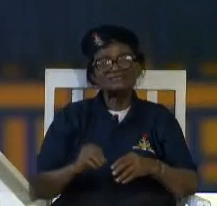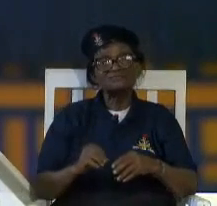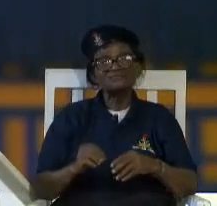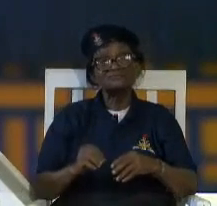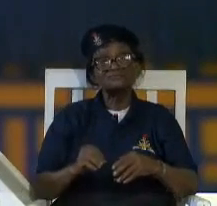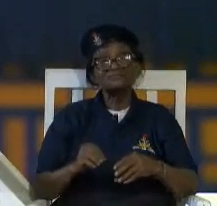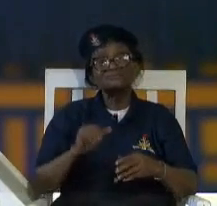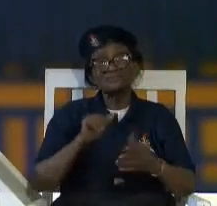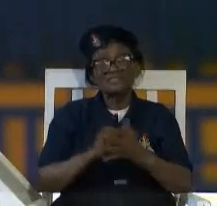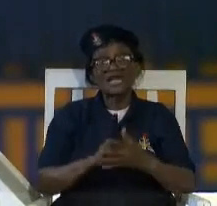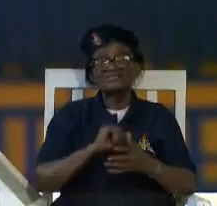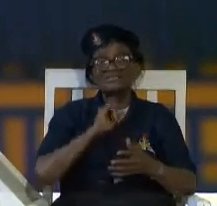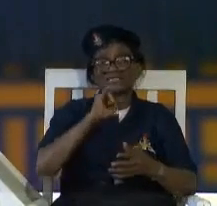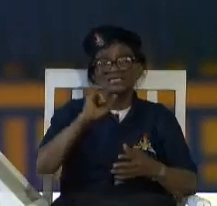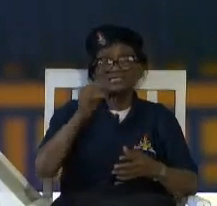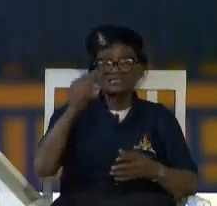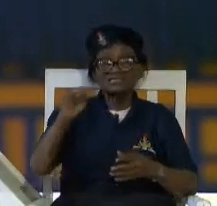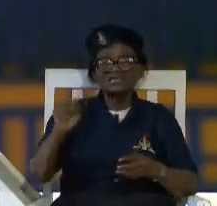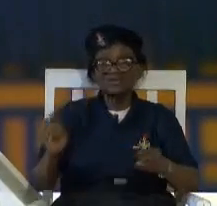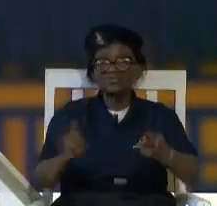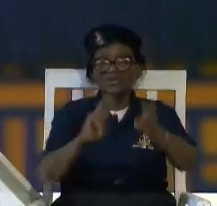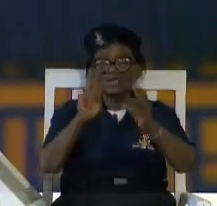That's the way God wants to be